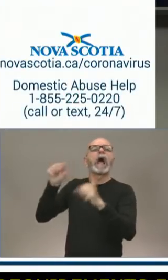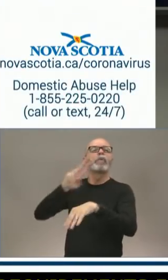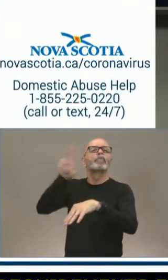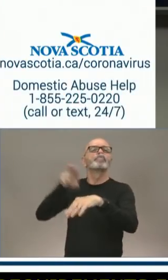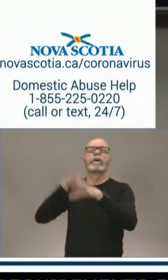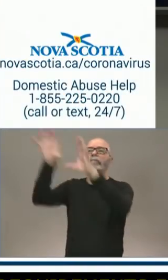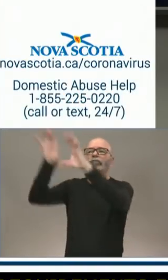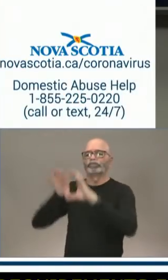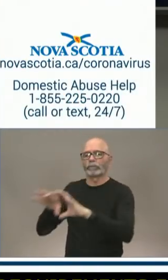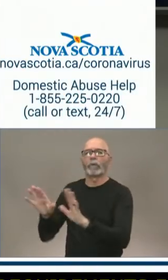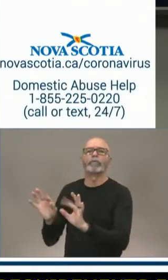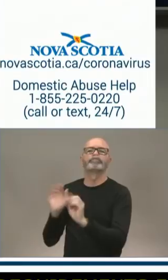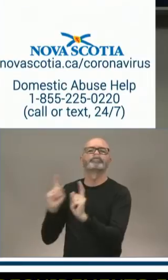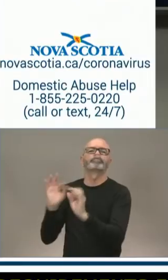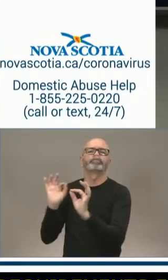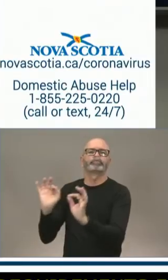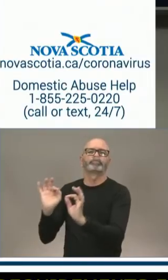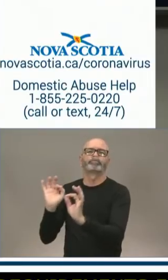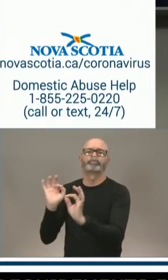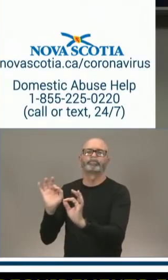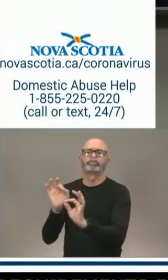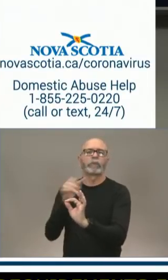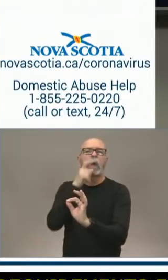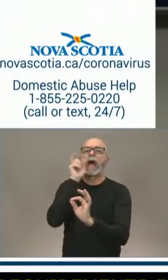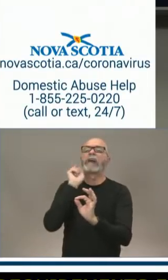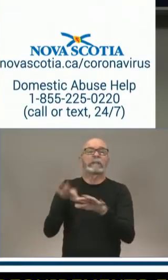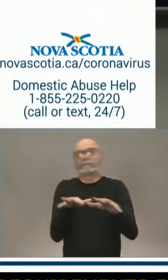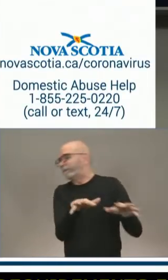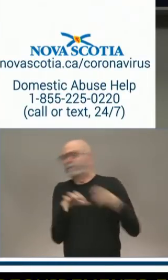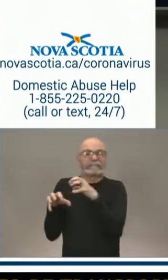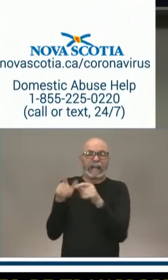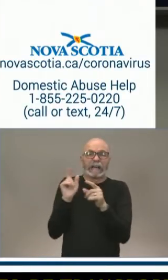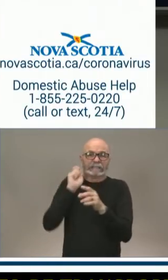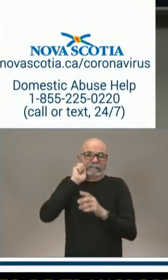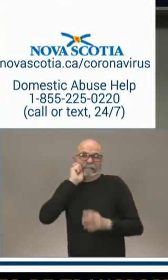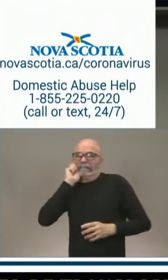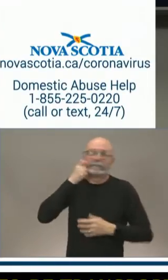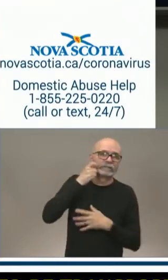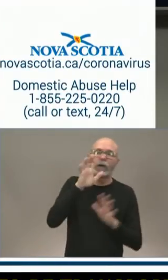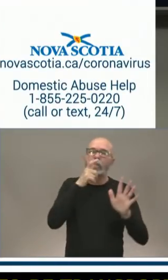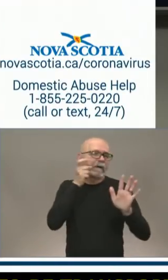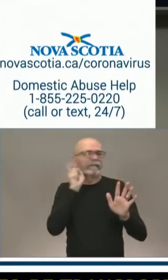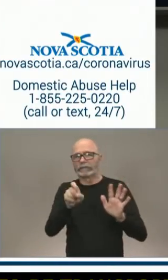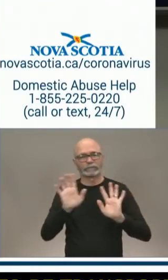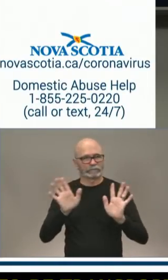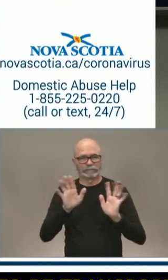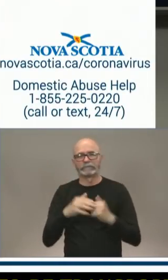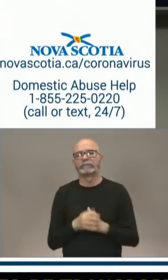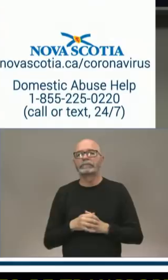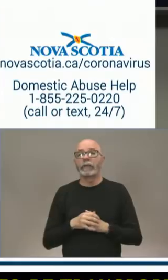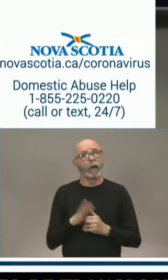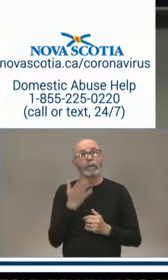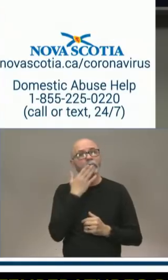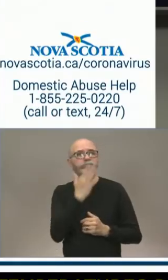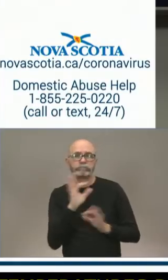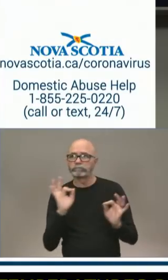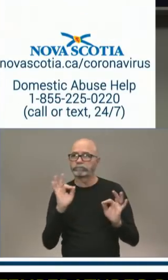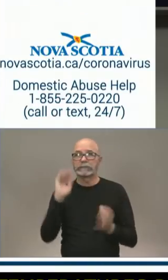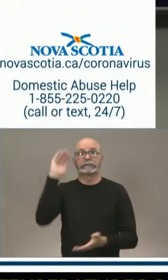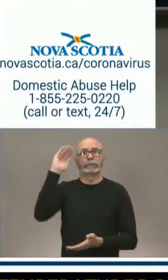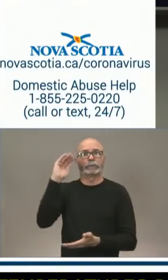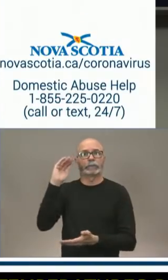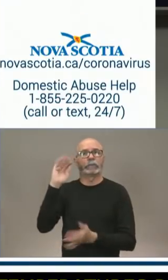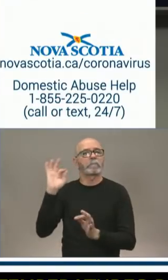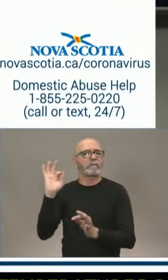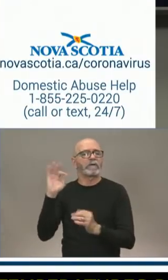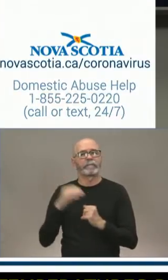the ultra-low frozen temperatures. These are positive developments, and as we've said from the beginning, our plan is